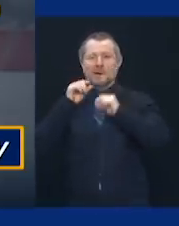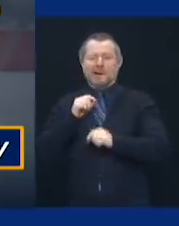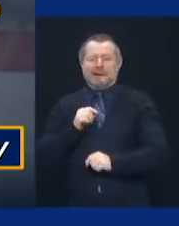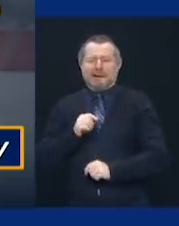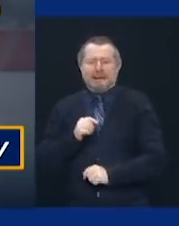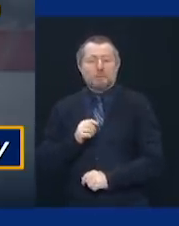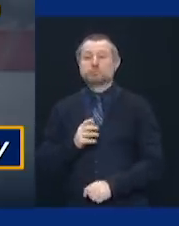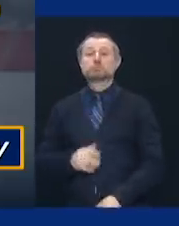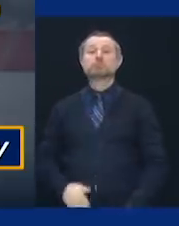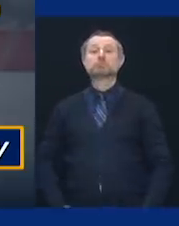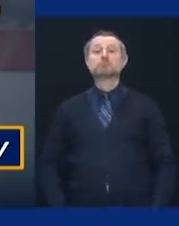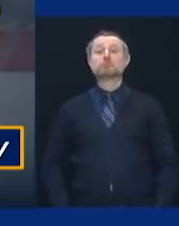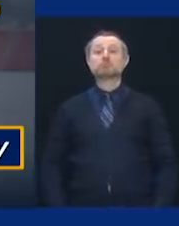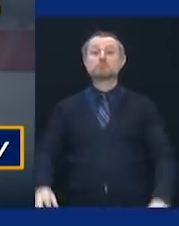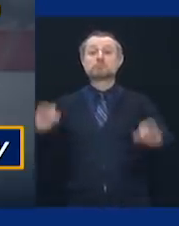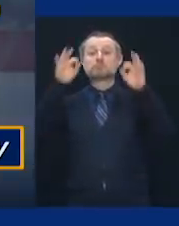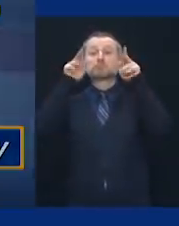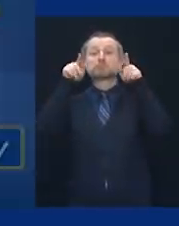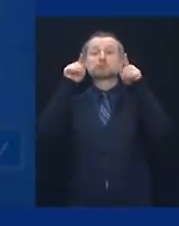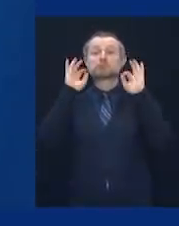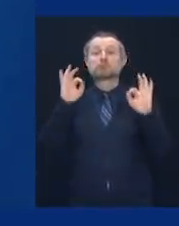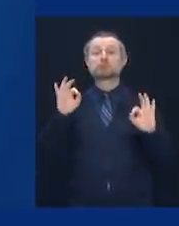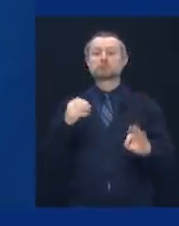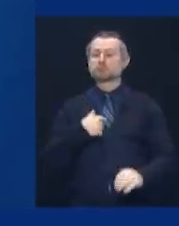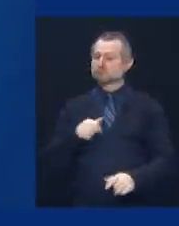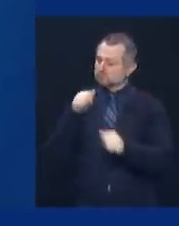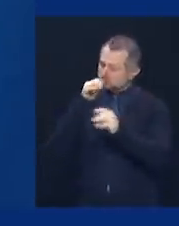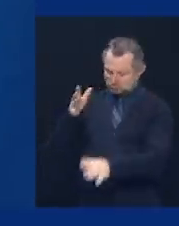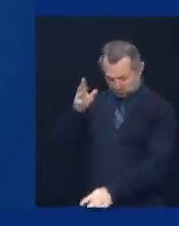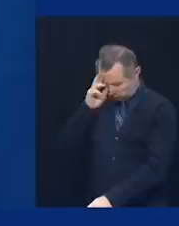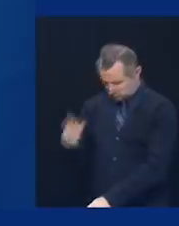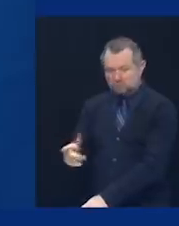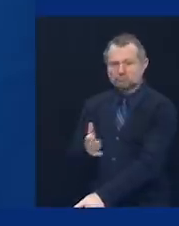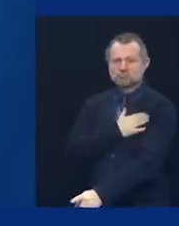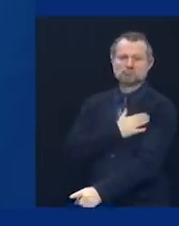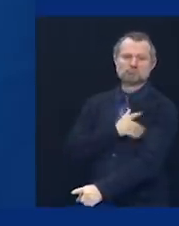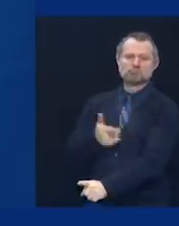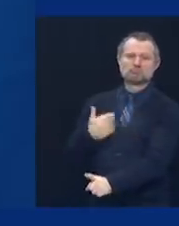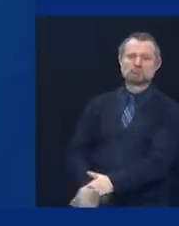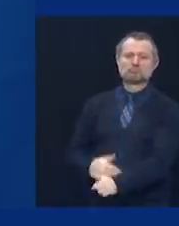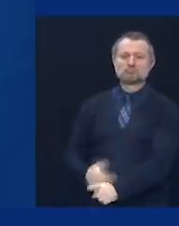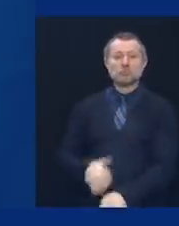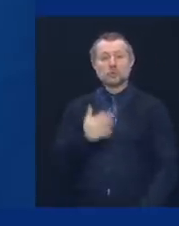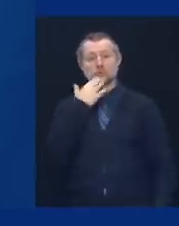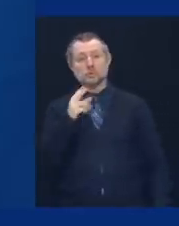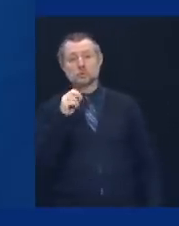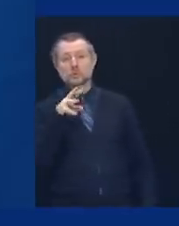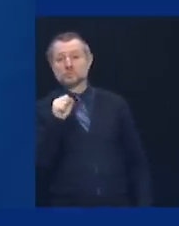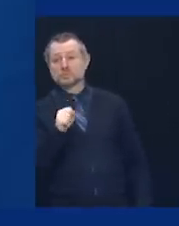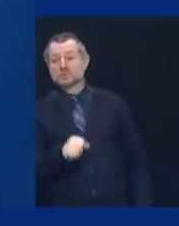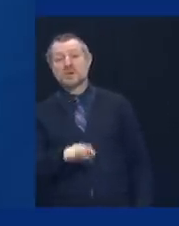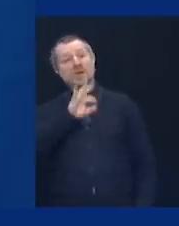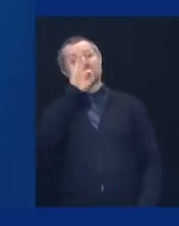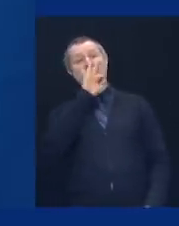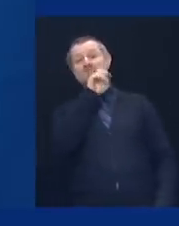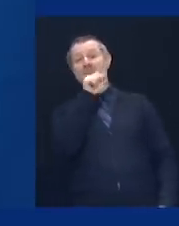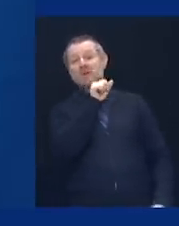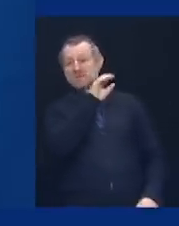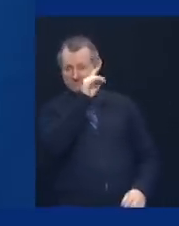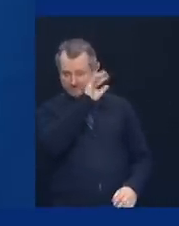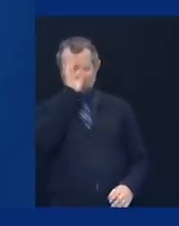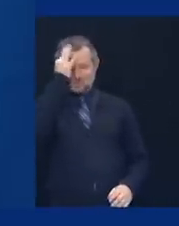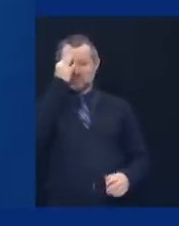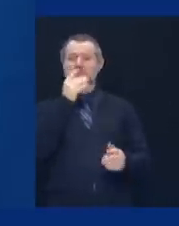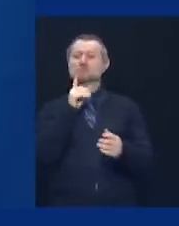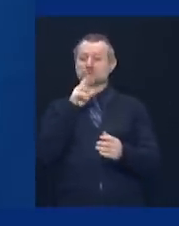flinch. God bless her. I respect that. Good news, FDA Advisory Committee has recommended Moderna, so now you